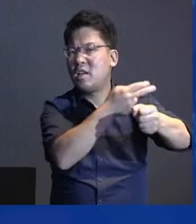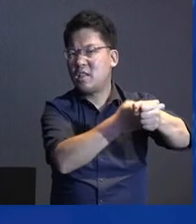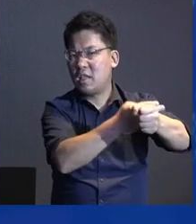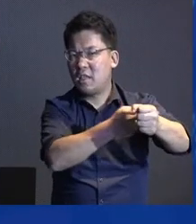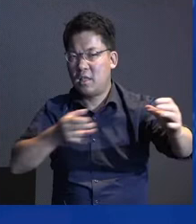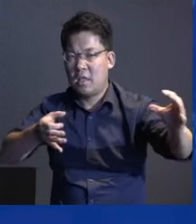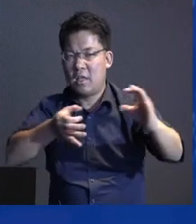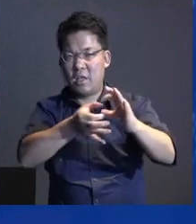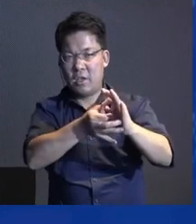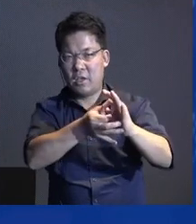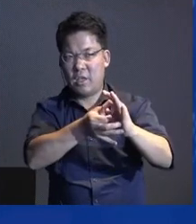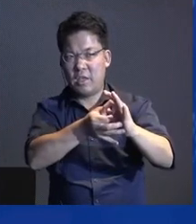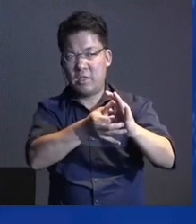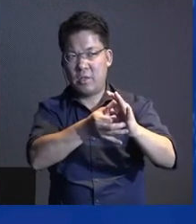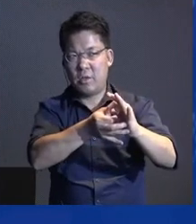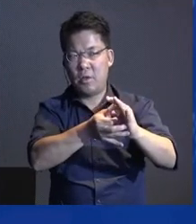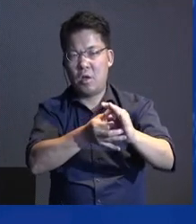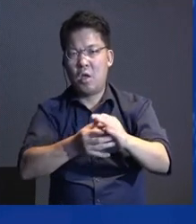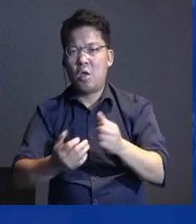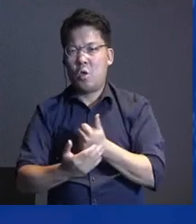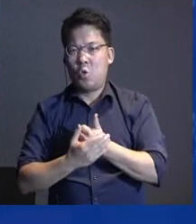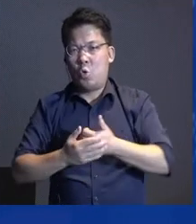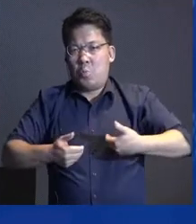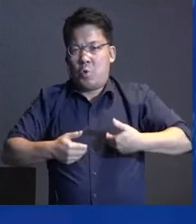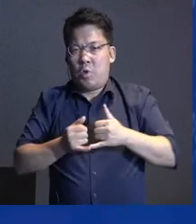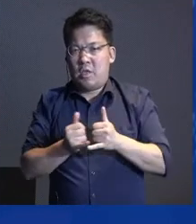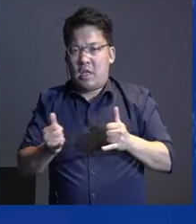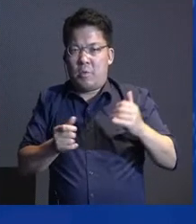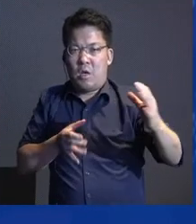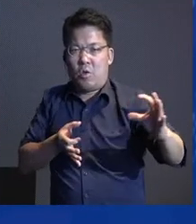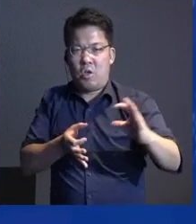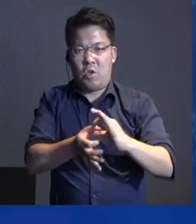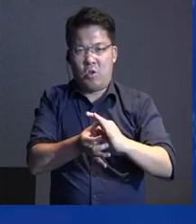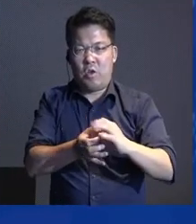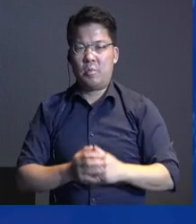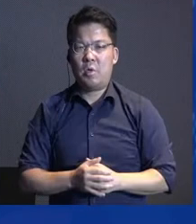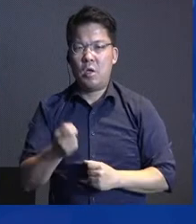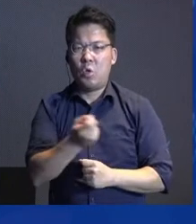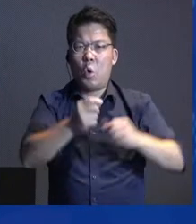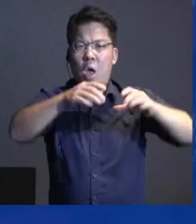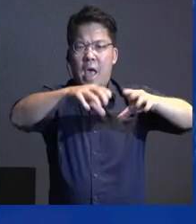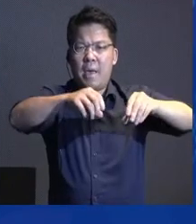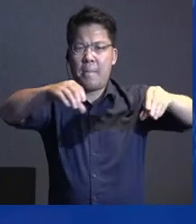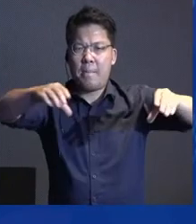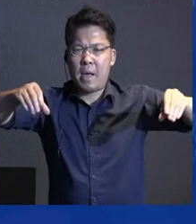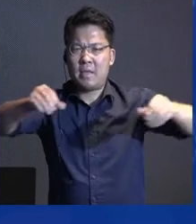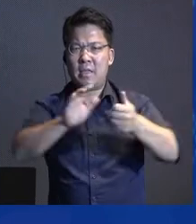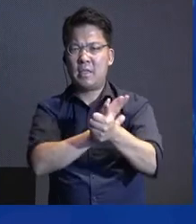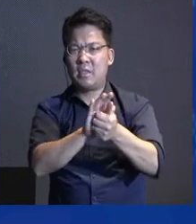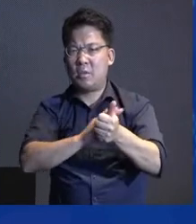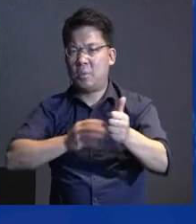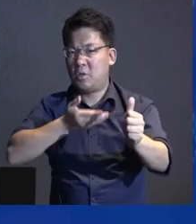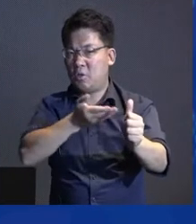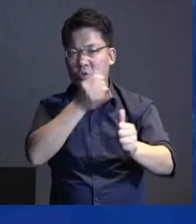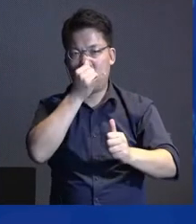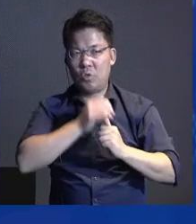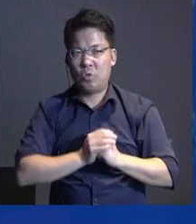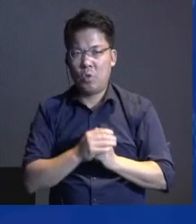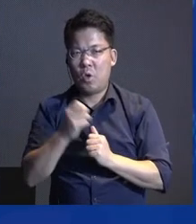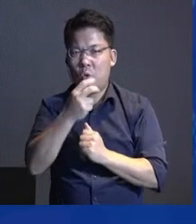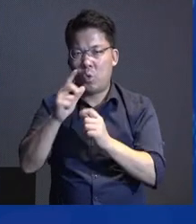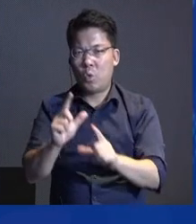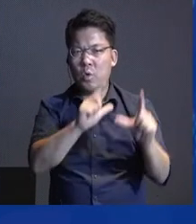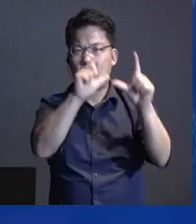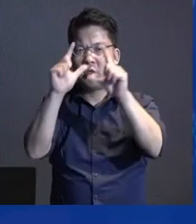rehabilitation exercise or helping with medication management and massage, and living support as well, to